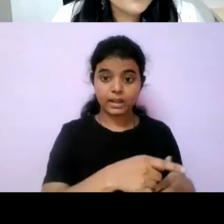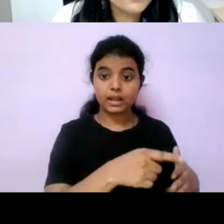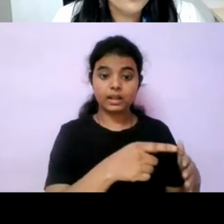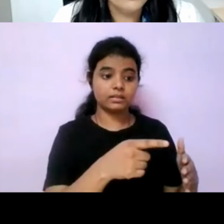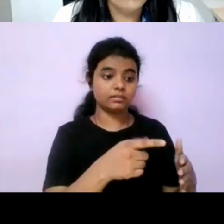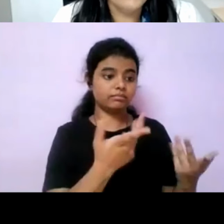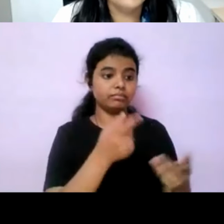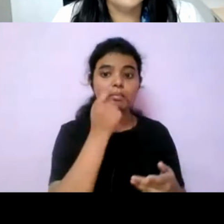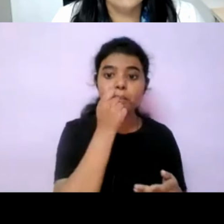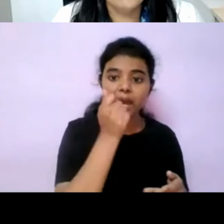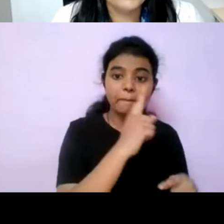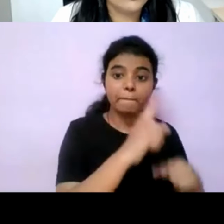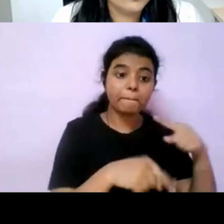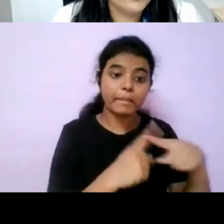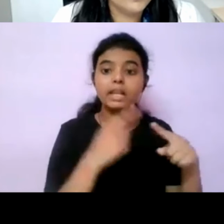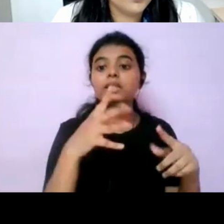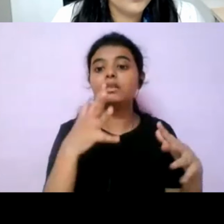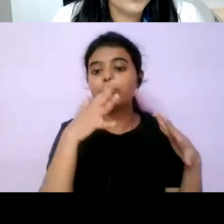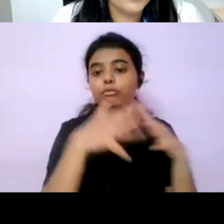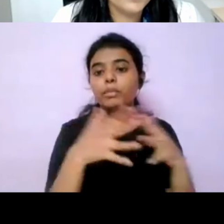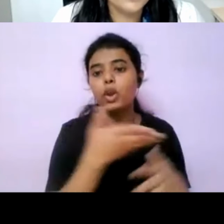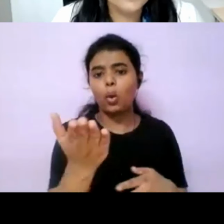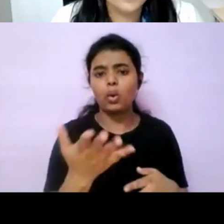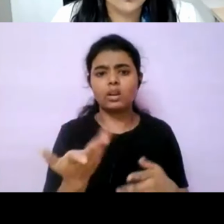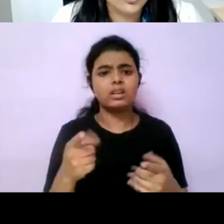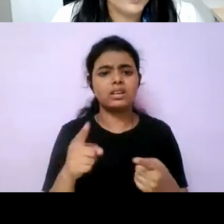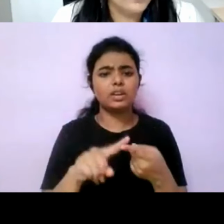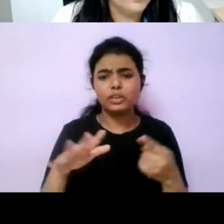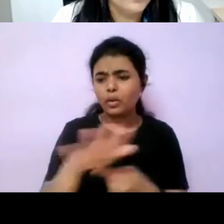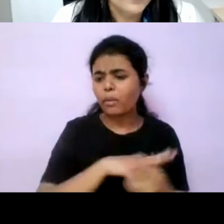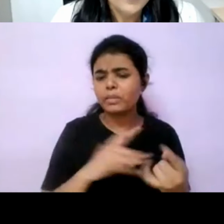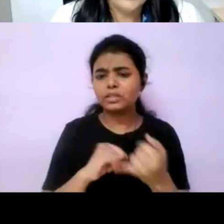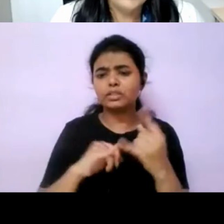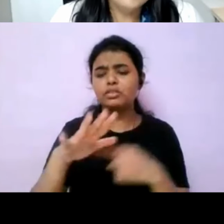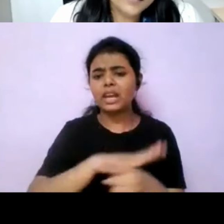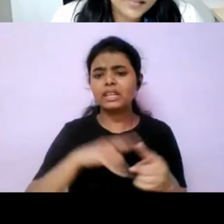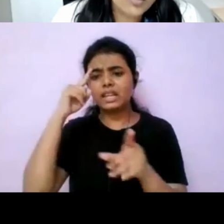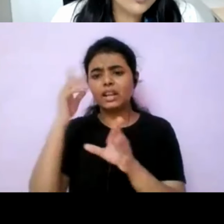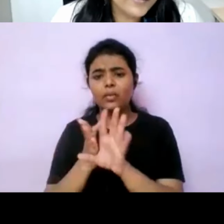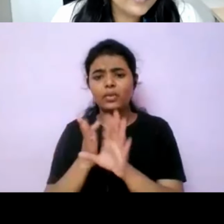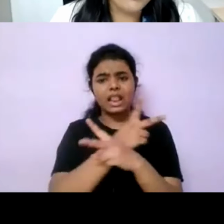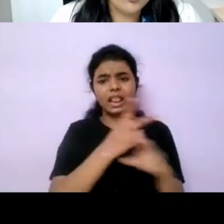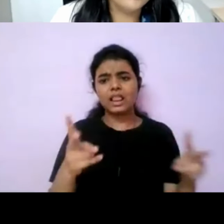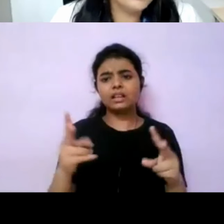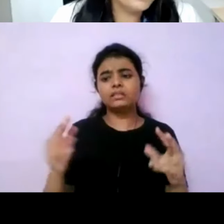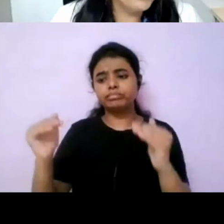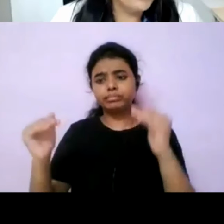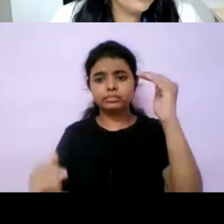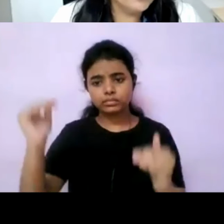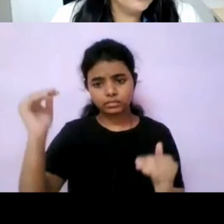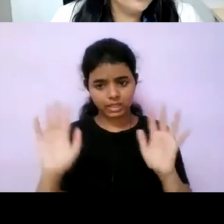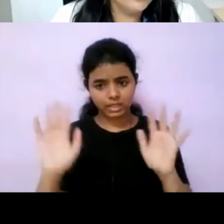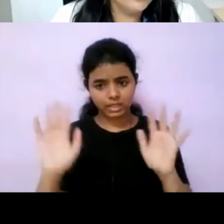every sphere, economics, in terms of society and psychologically. And they also explored discrimination in areas